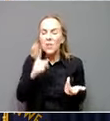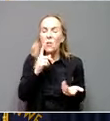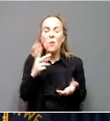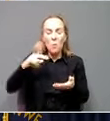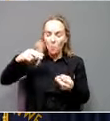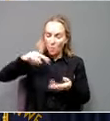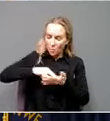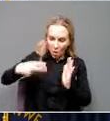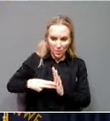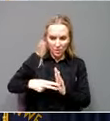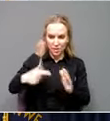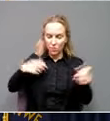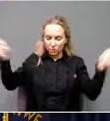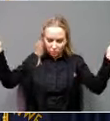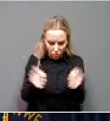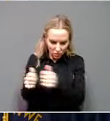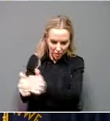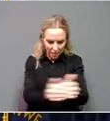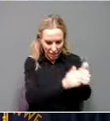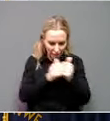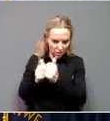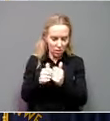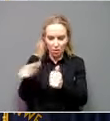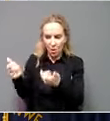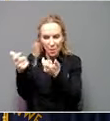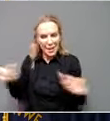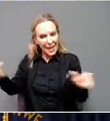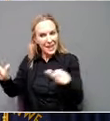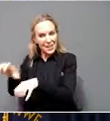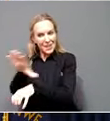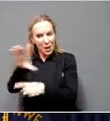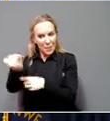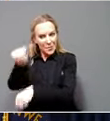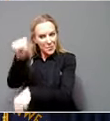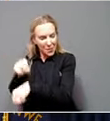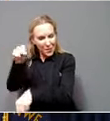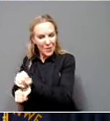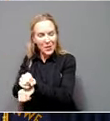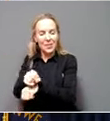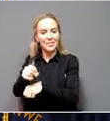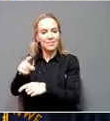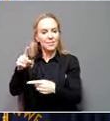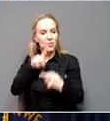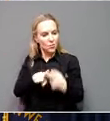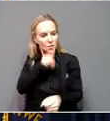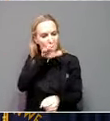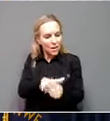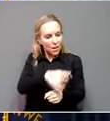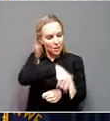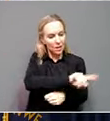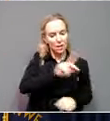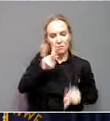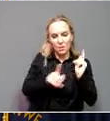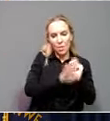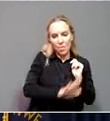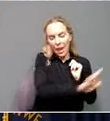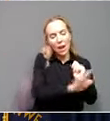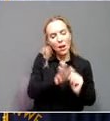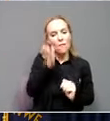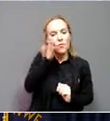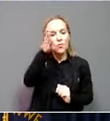knowing their needs, but getting the commitment to each of those individuals and to their future. as well as groups that are out there working as